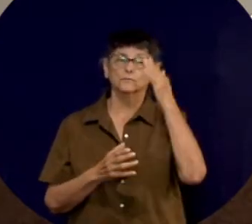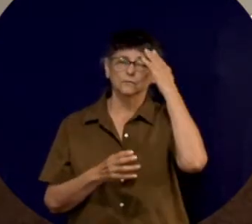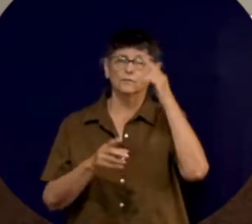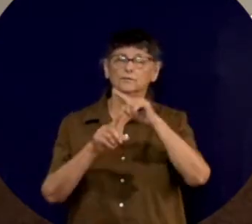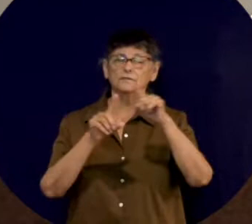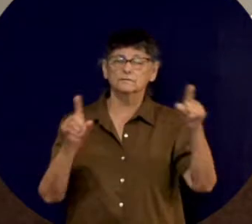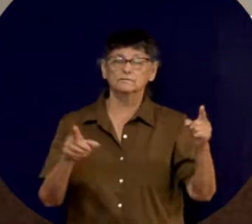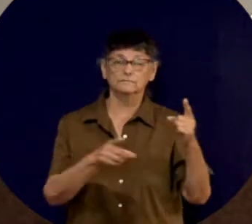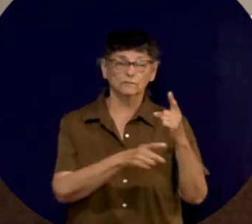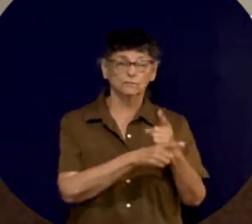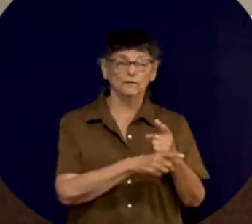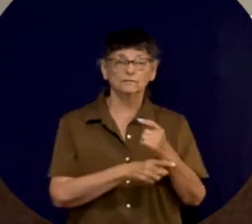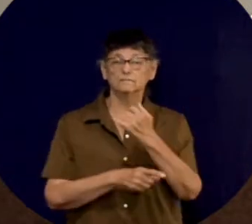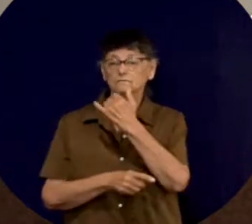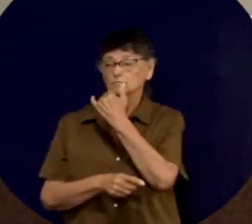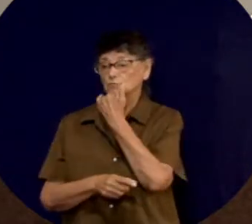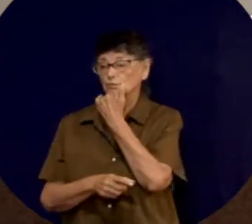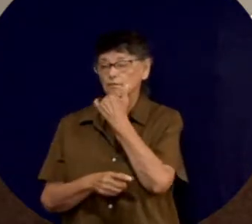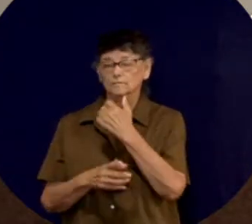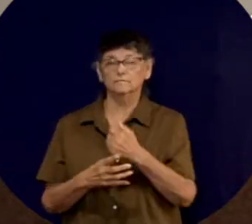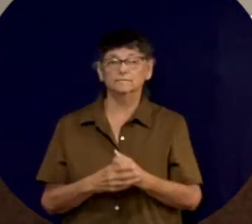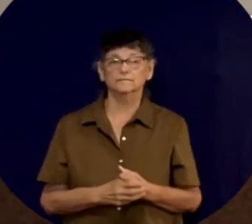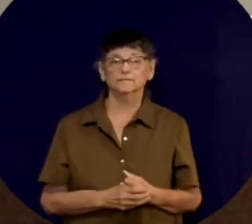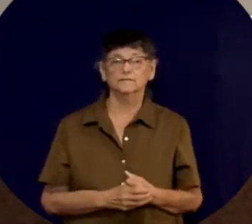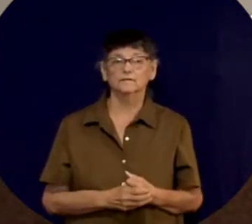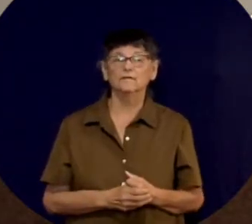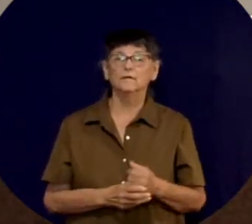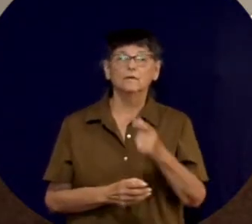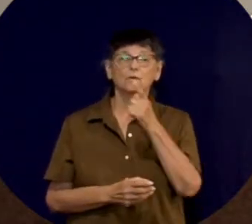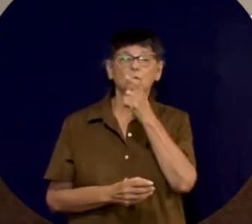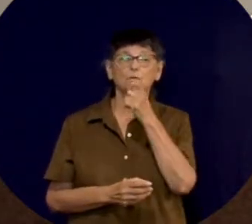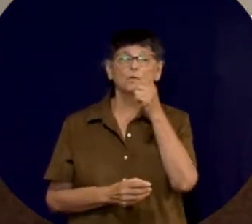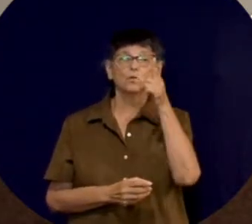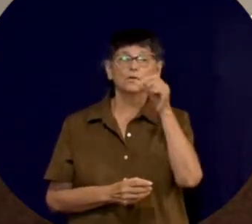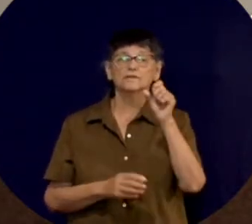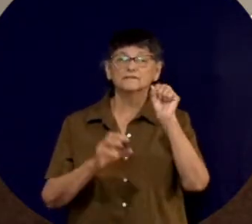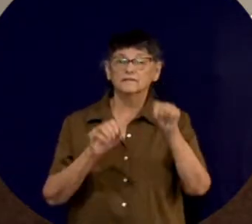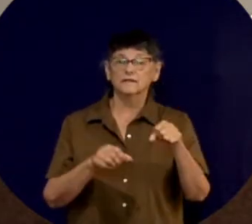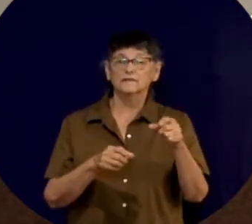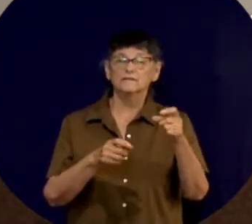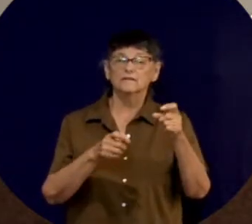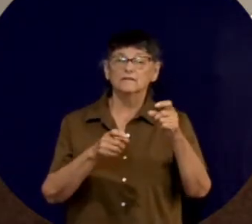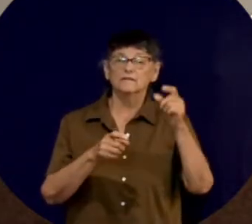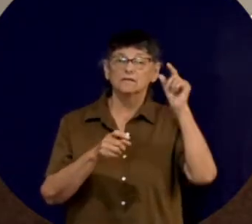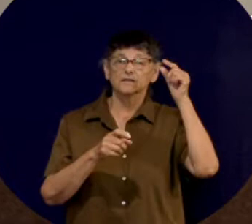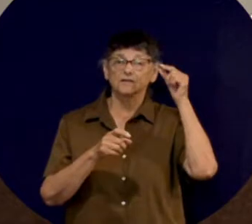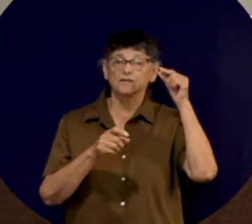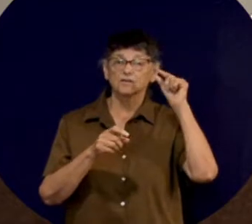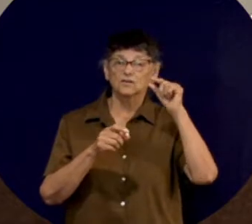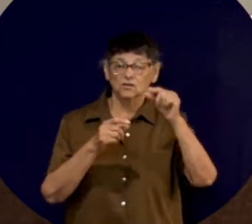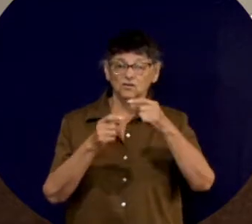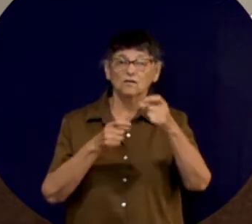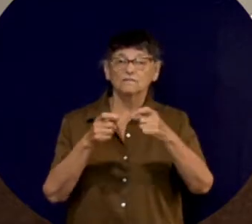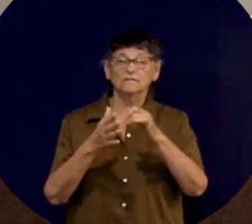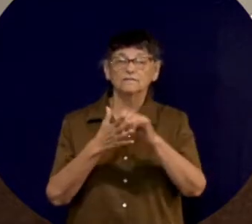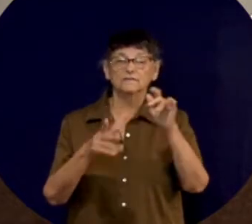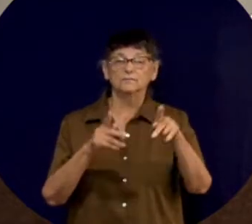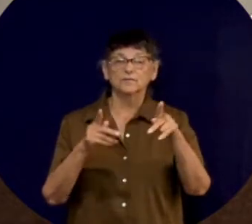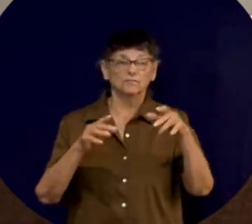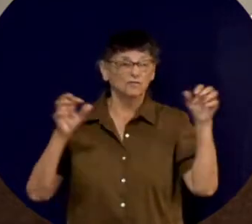distinguish right from wrong. For who is able to govern this vast people of yours?"